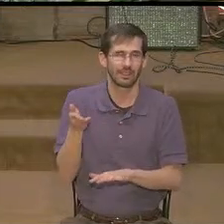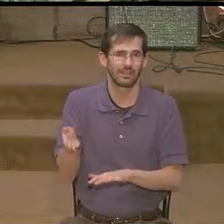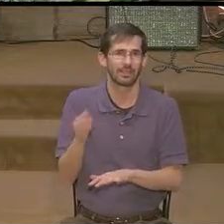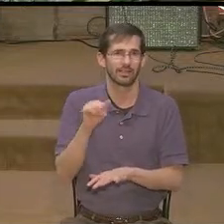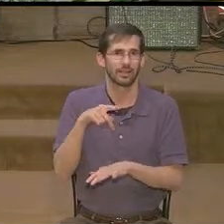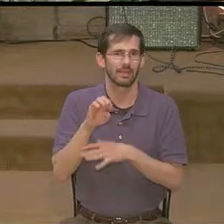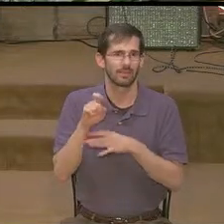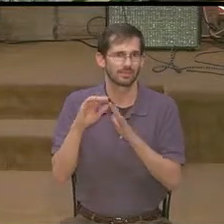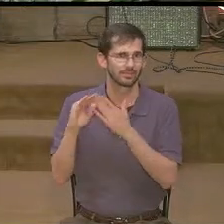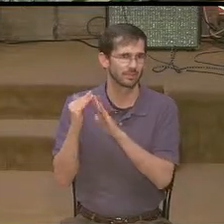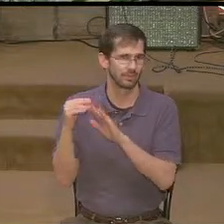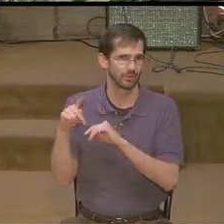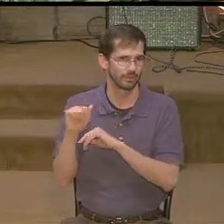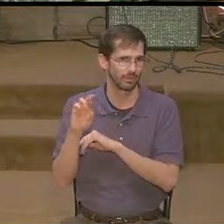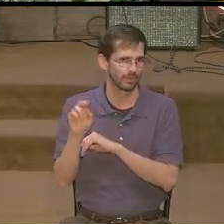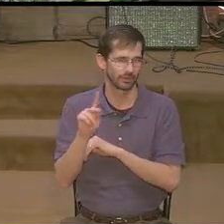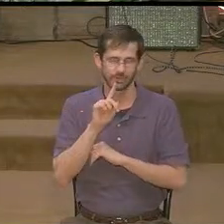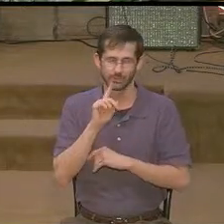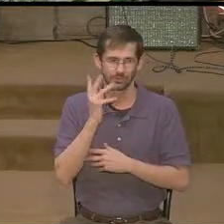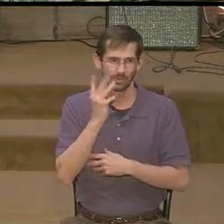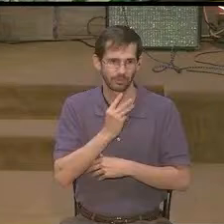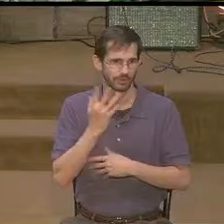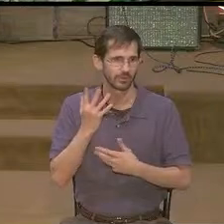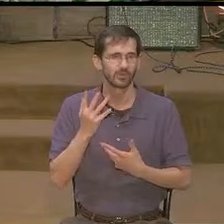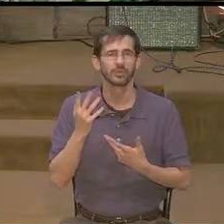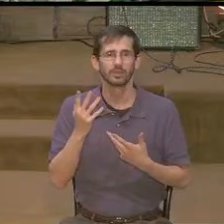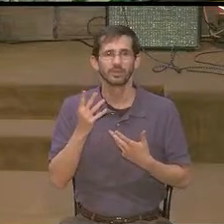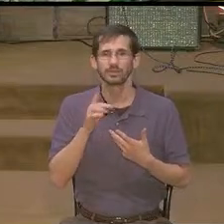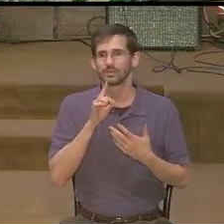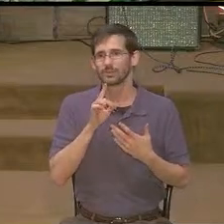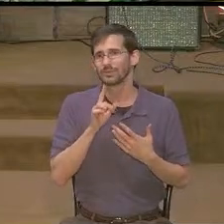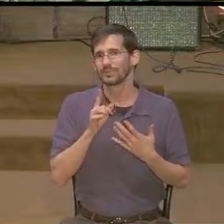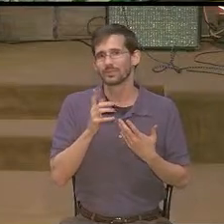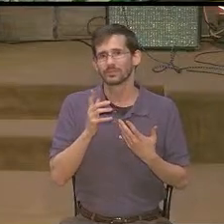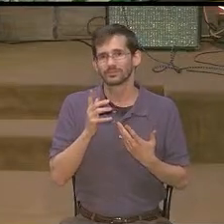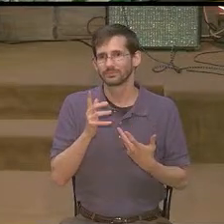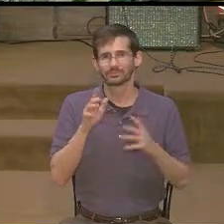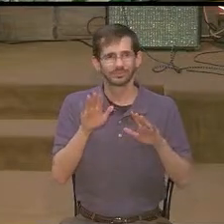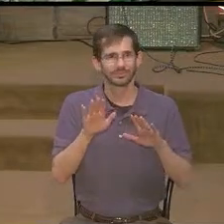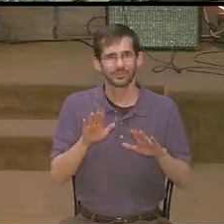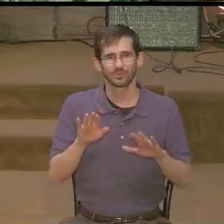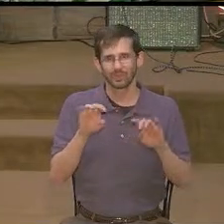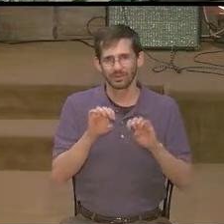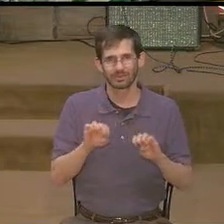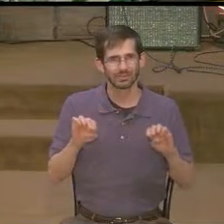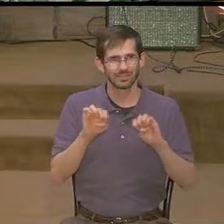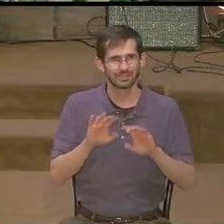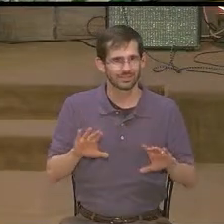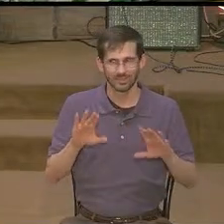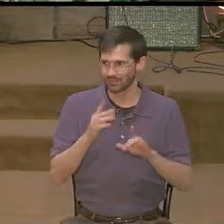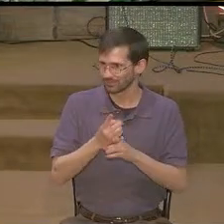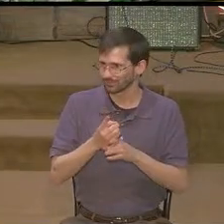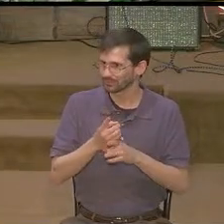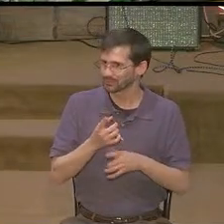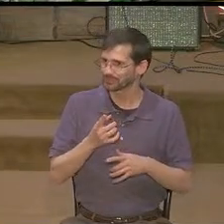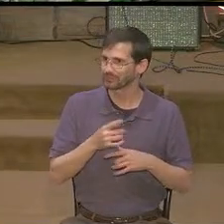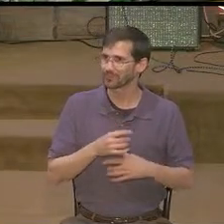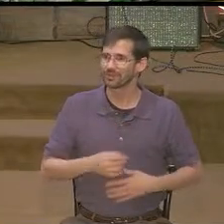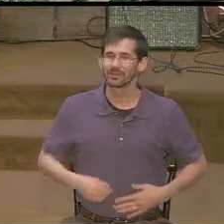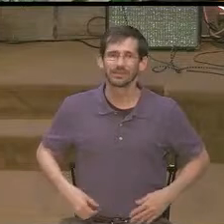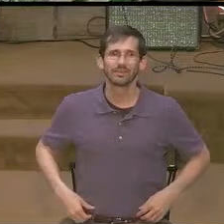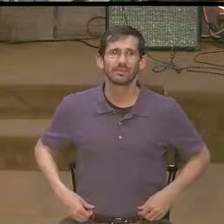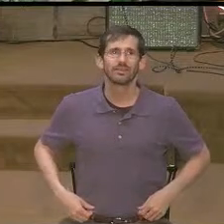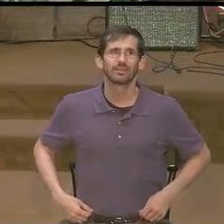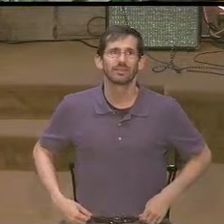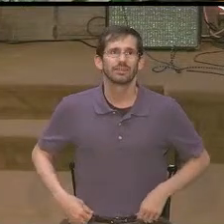was just so beautiful. It was just really a really great Easter Sunday, wasn't it? And I